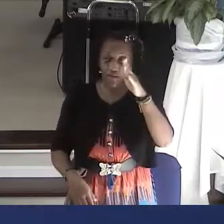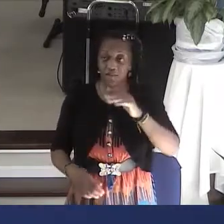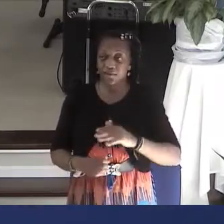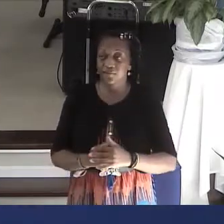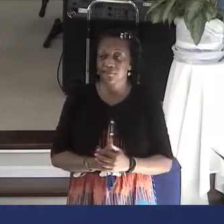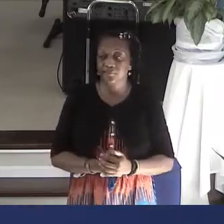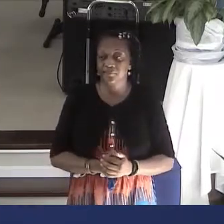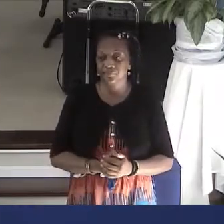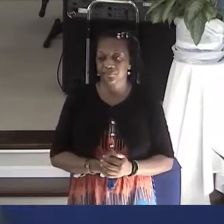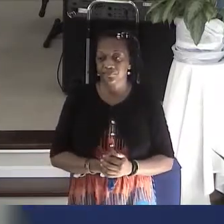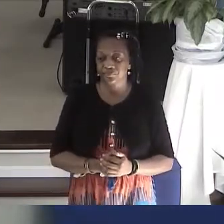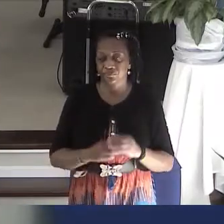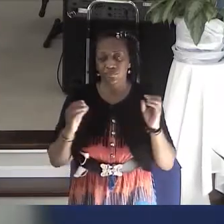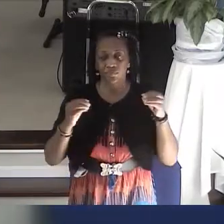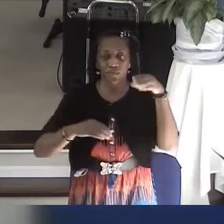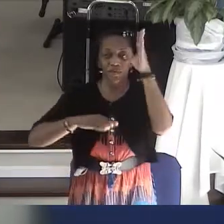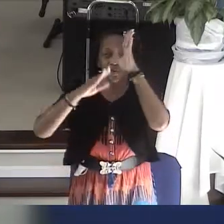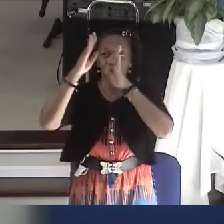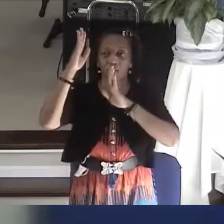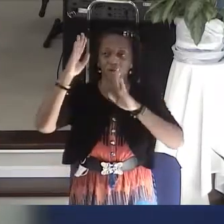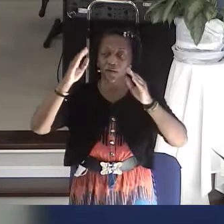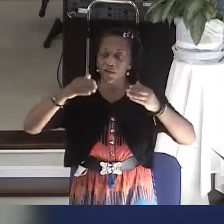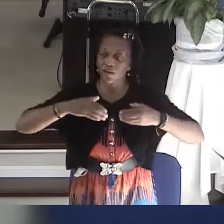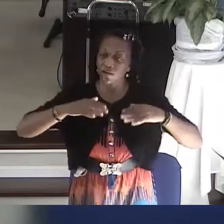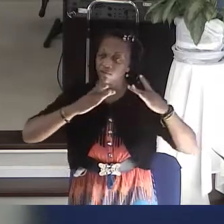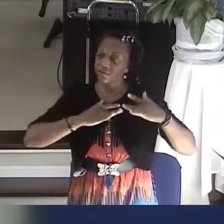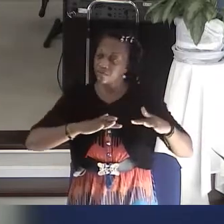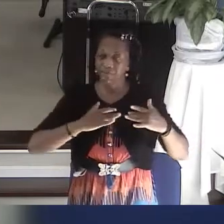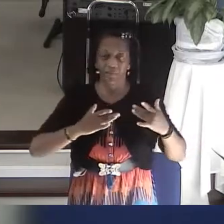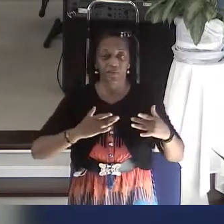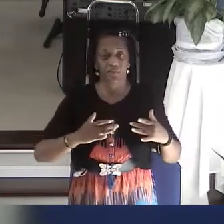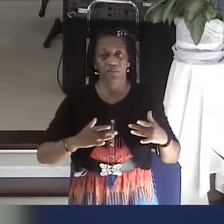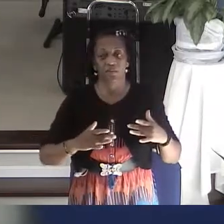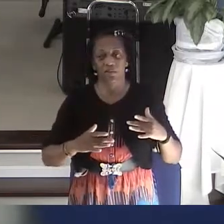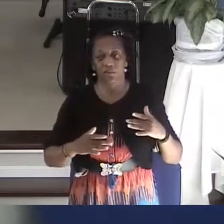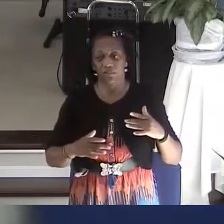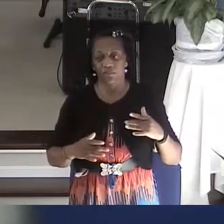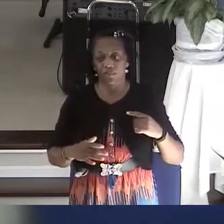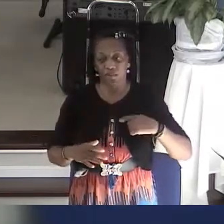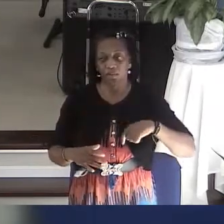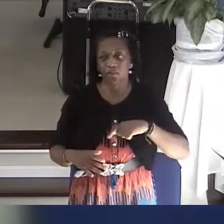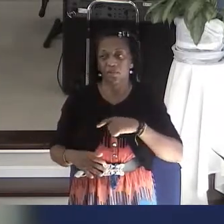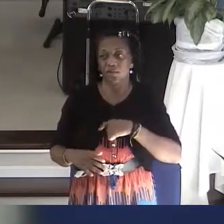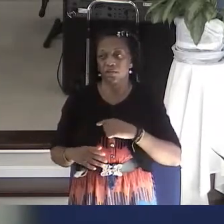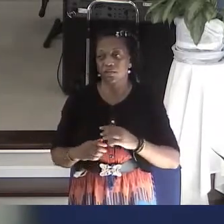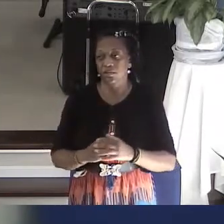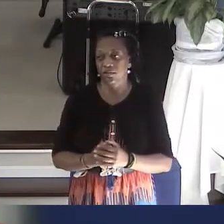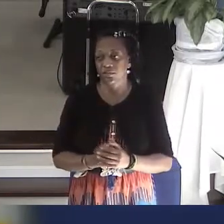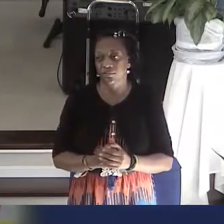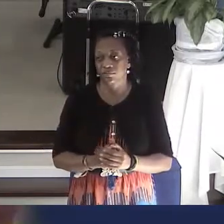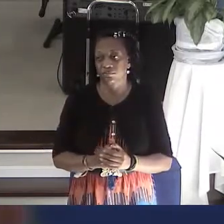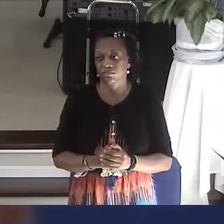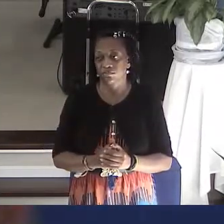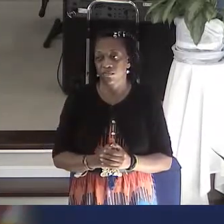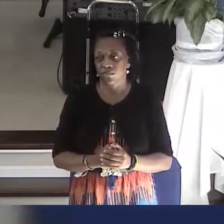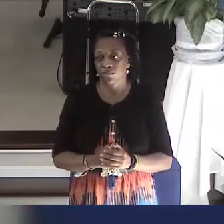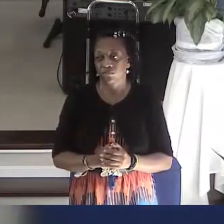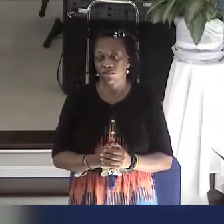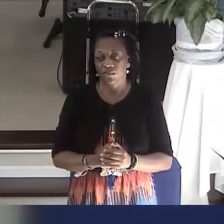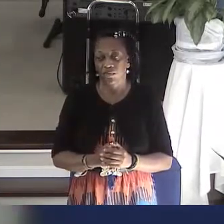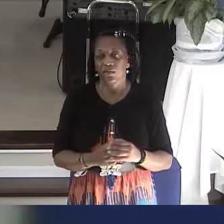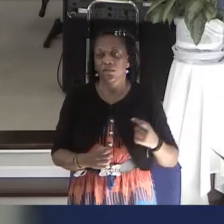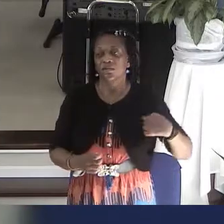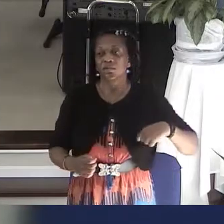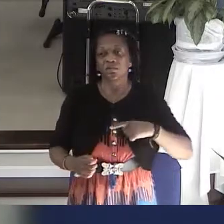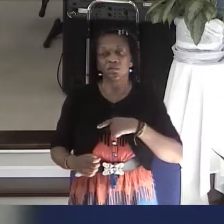Oh God, have mercy. Have mercy upon us, oh Lord. As we turn to you, we seek your